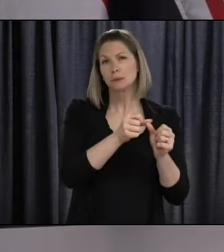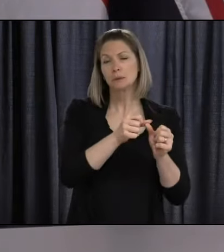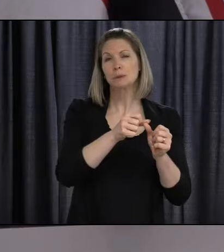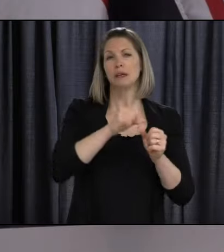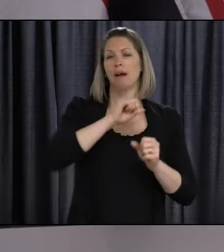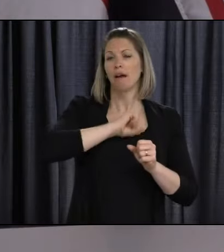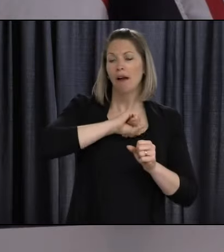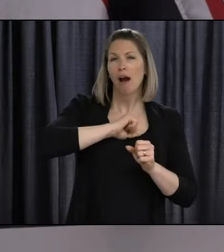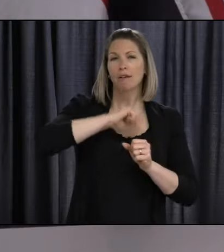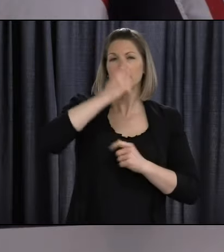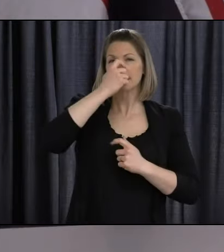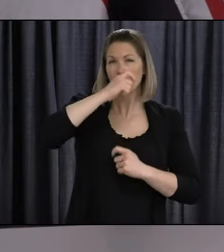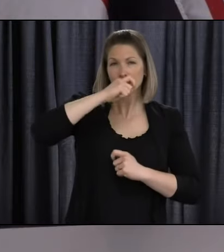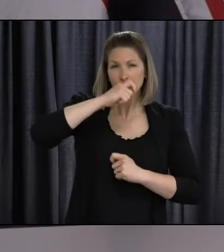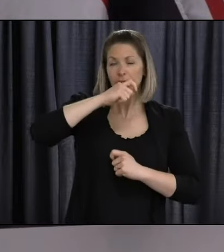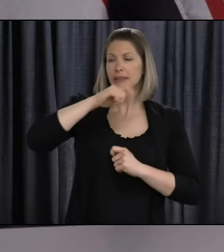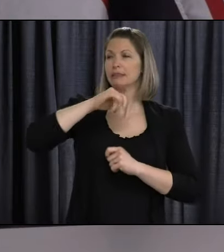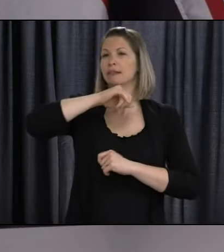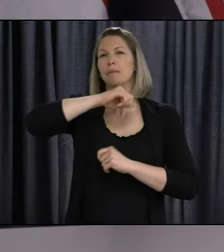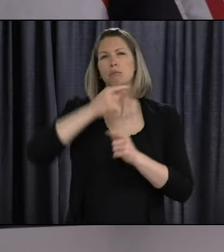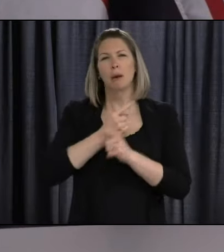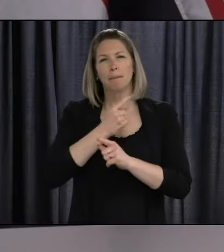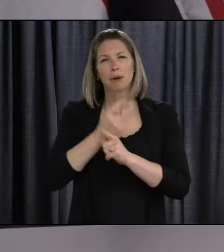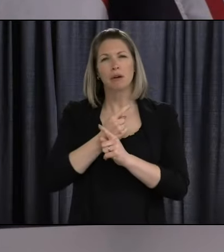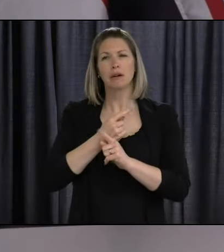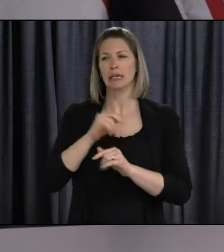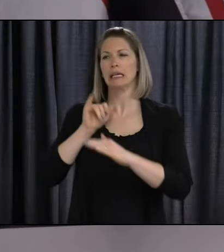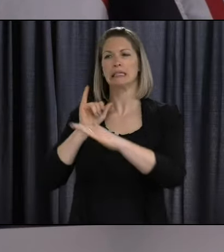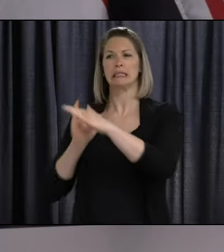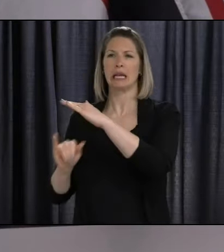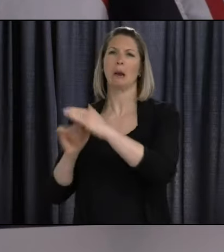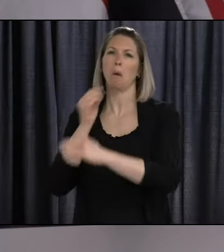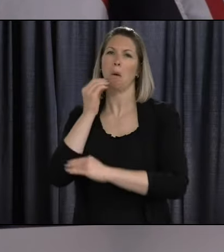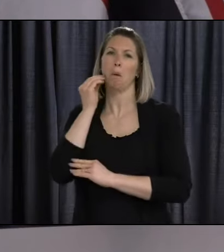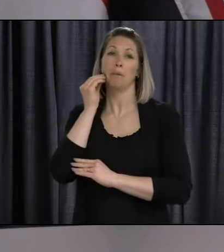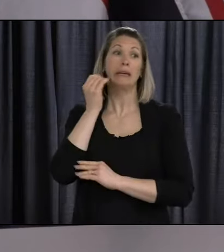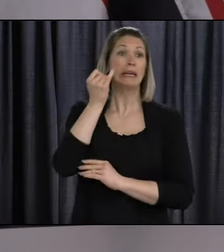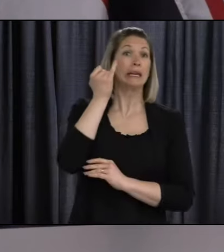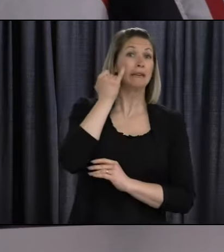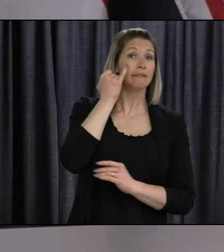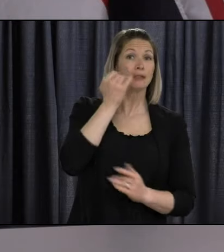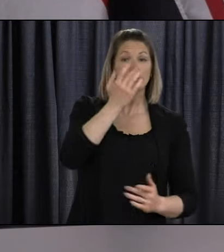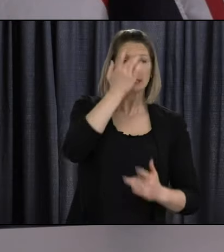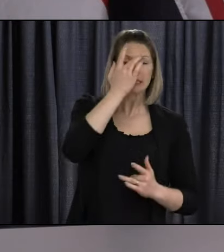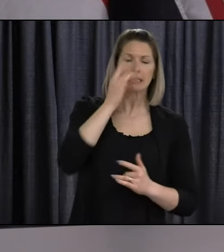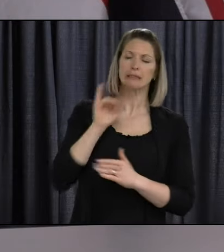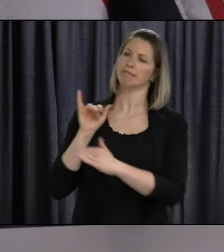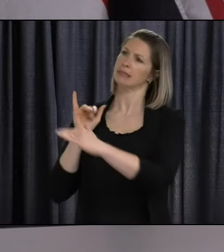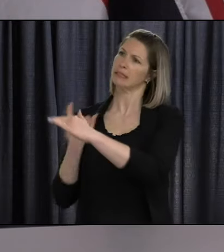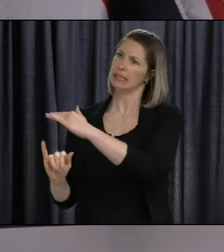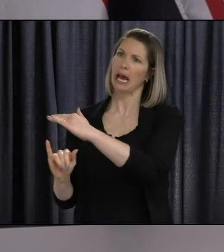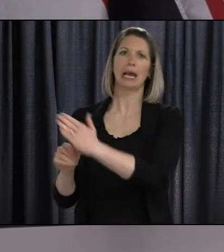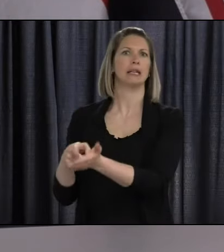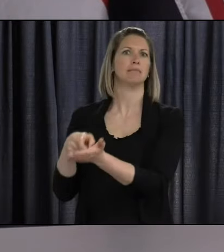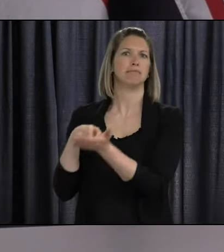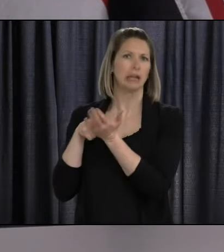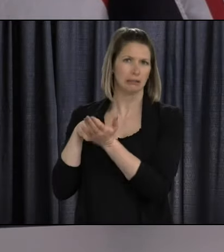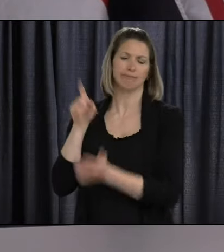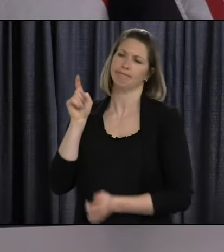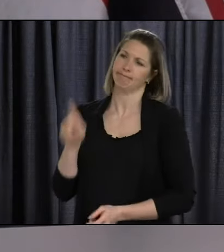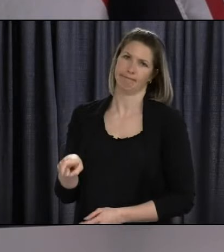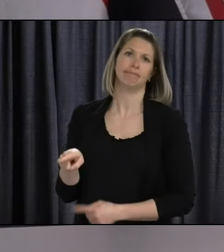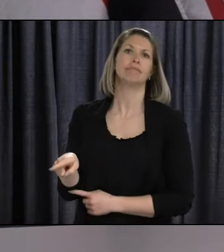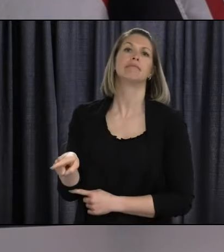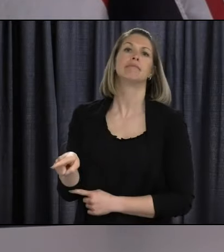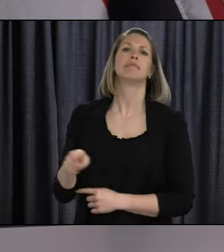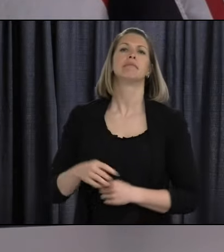and staying at home as much as possible, and especially when you're feeling unwell. These measures will remain our best defense and